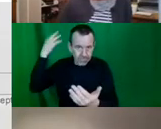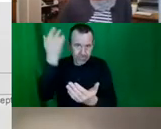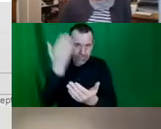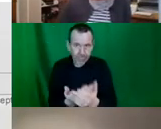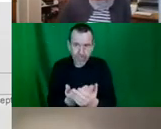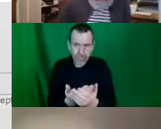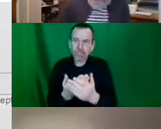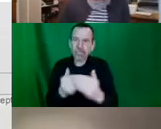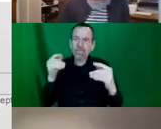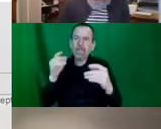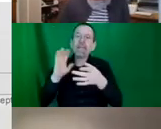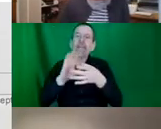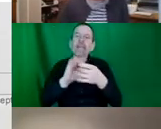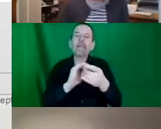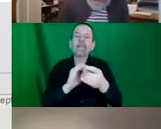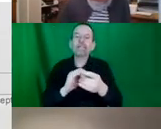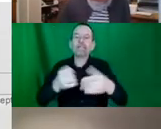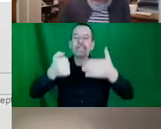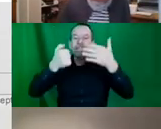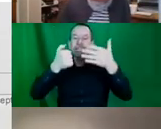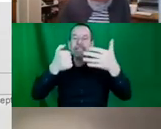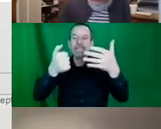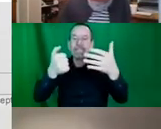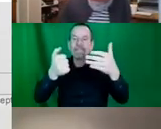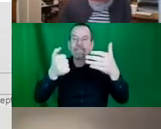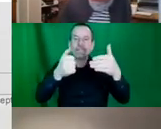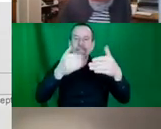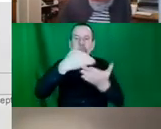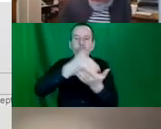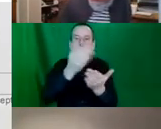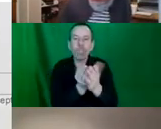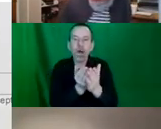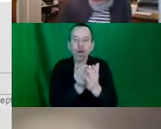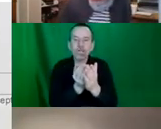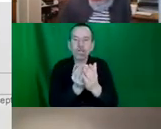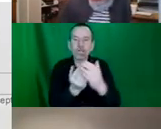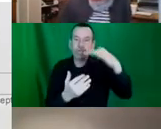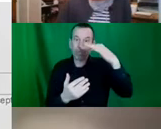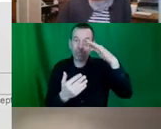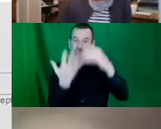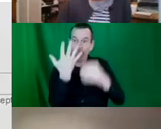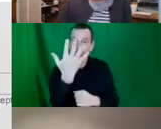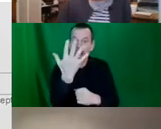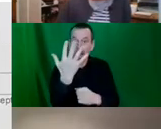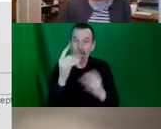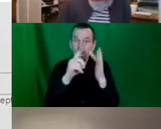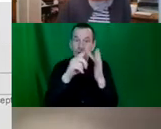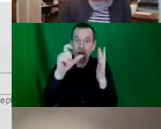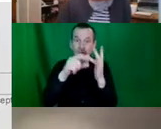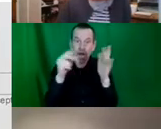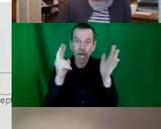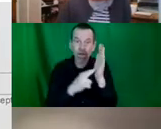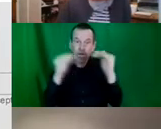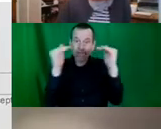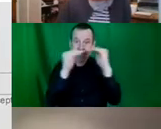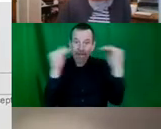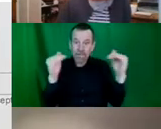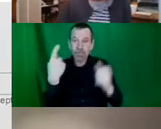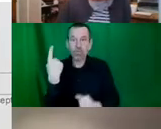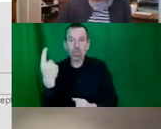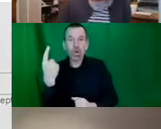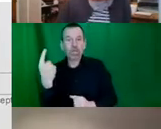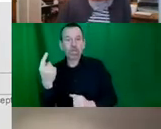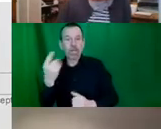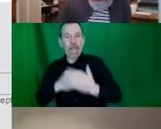and professional judgment and ethics. I provide evidence for each standard, and then I rate myself on a novice to expert scale on a quarterly